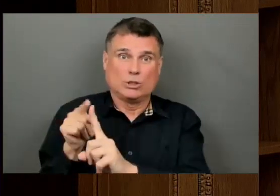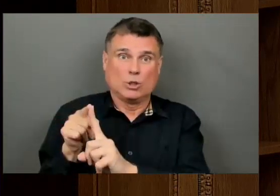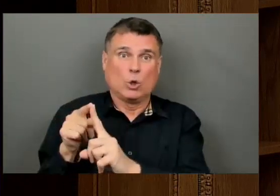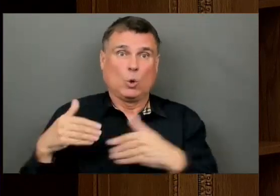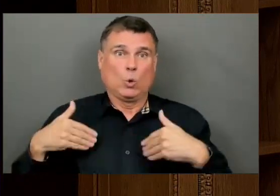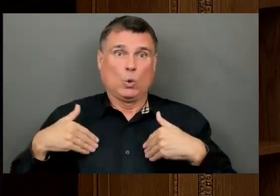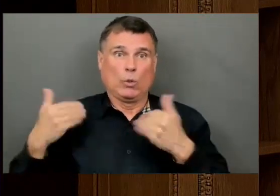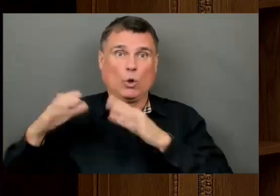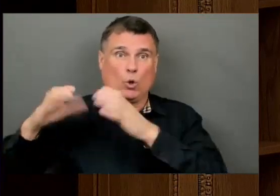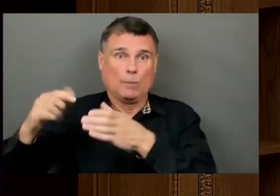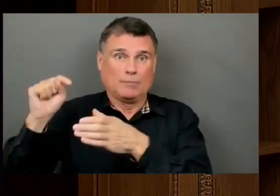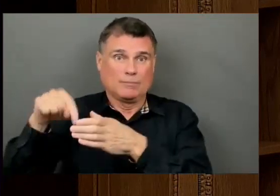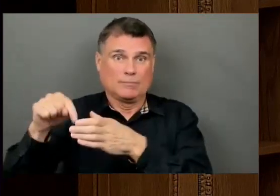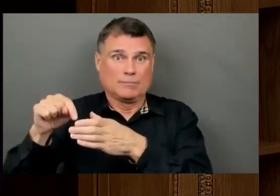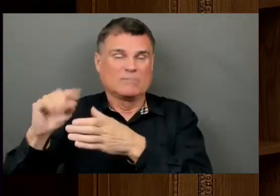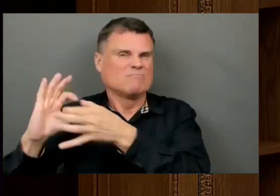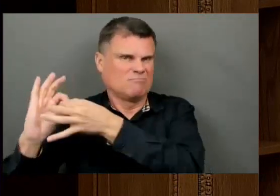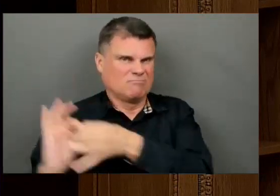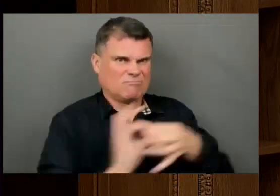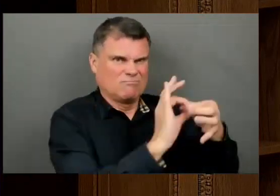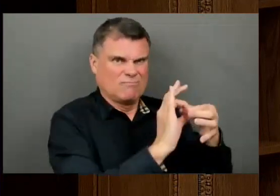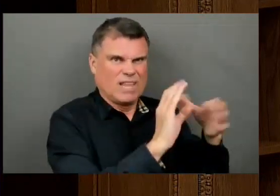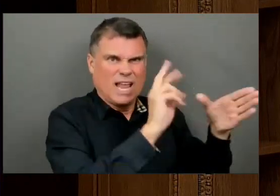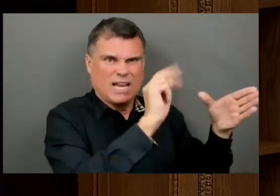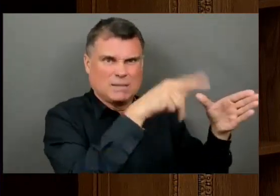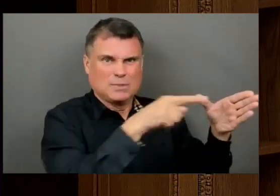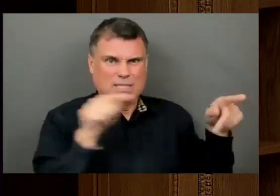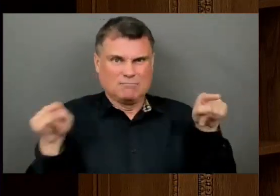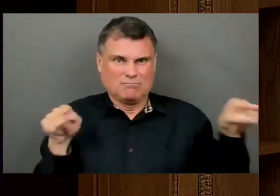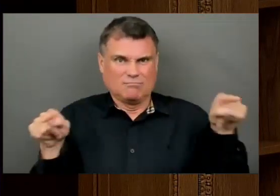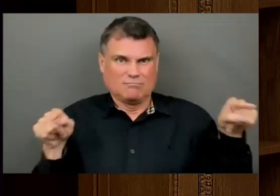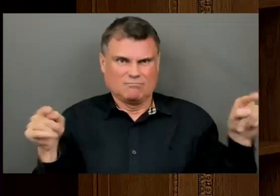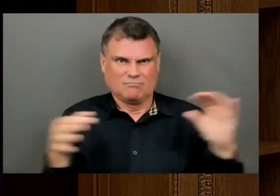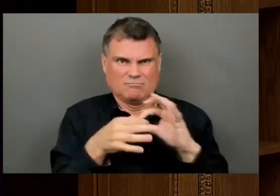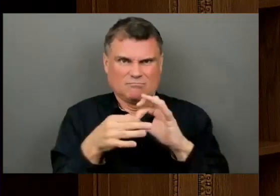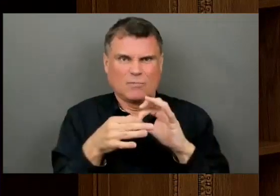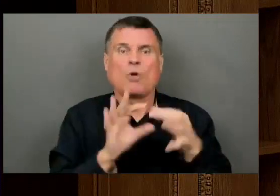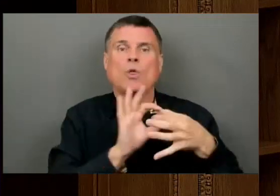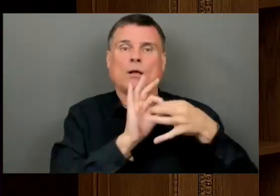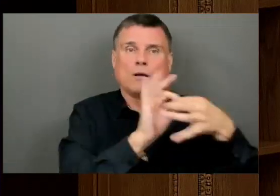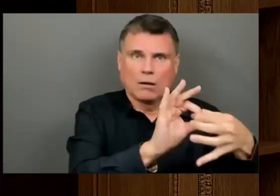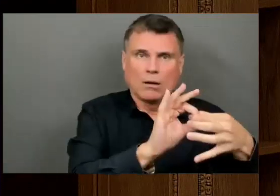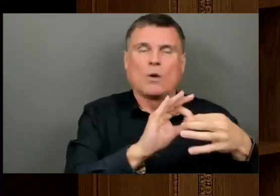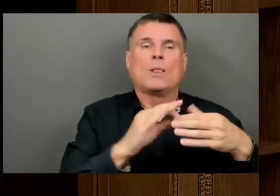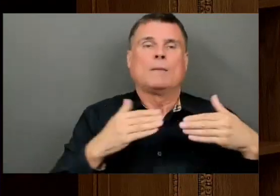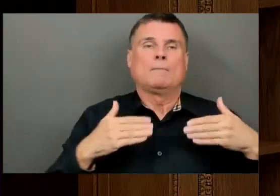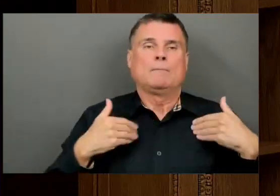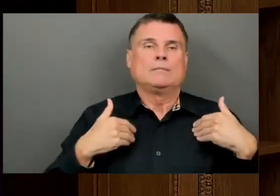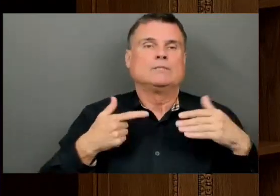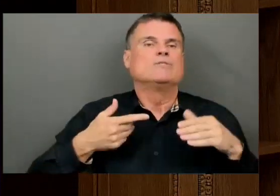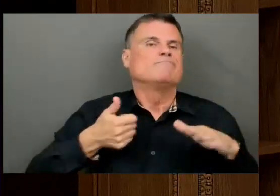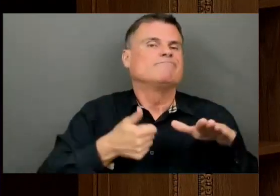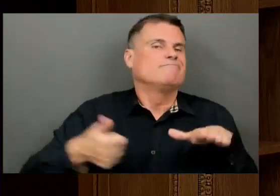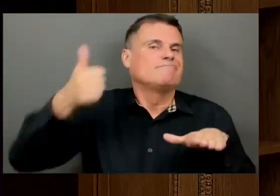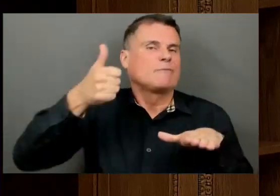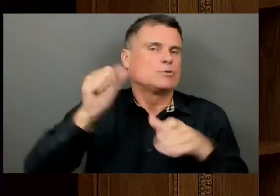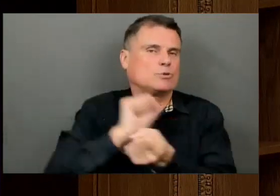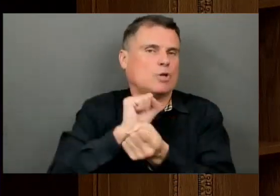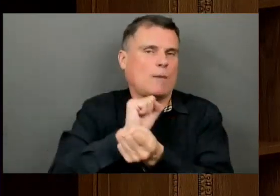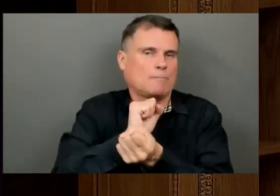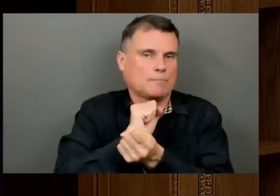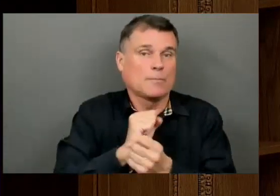the Minister of Jobs. 2 days after the October 7th massacre and rape